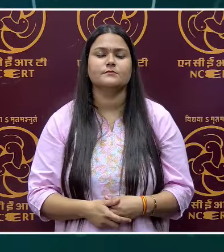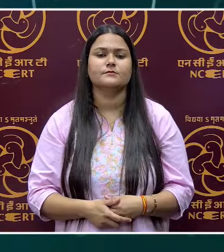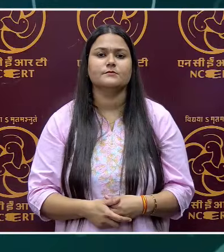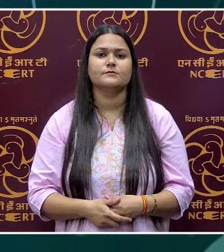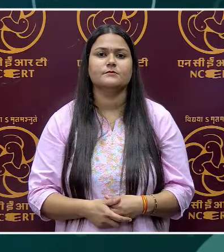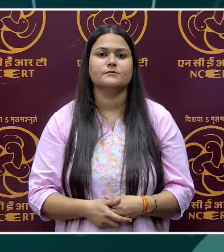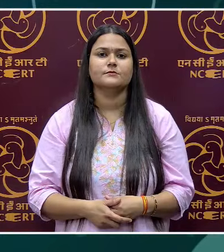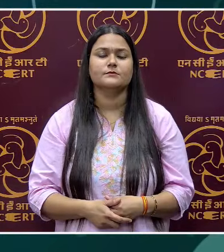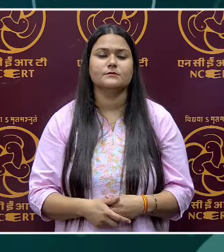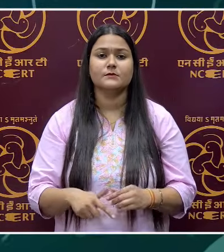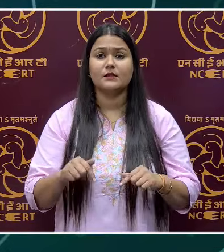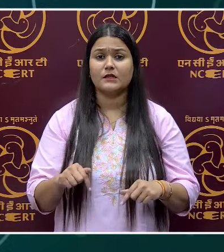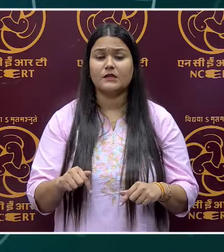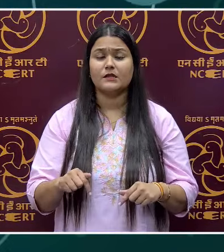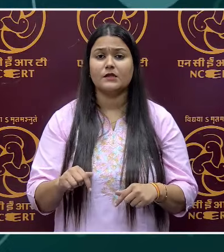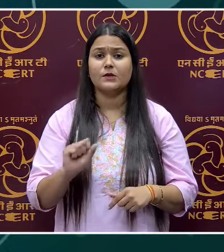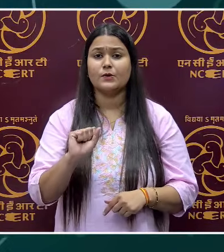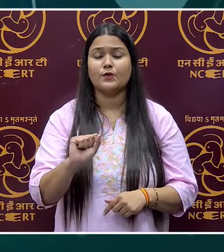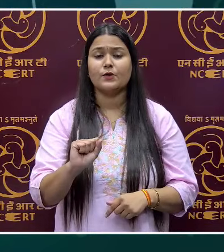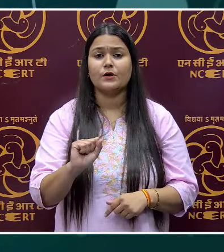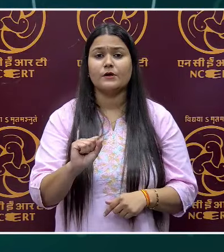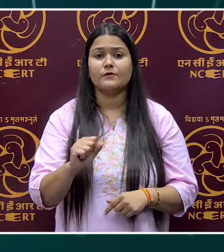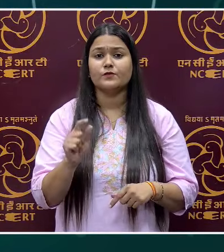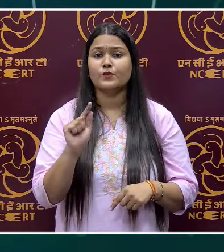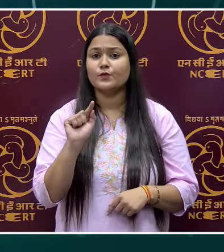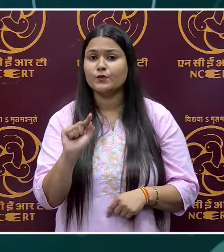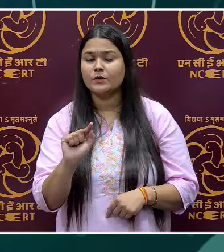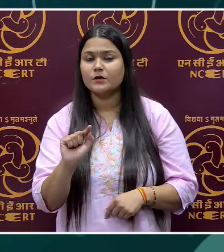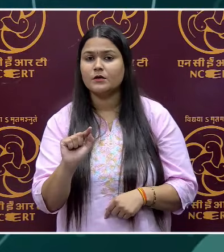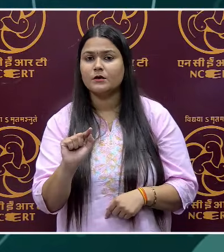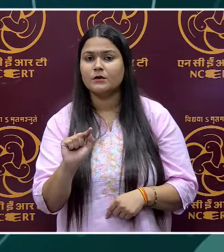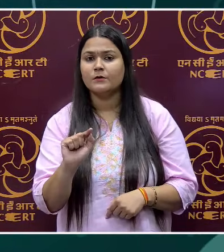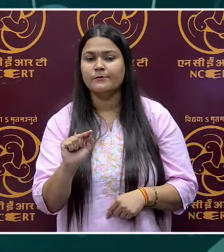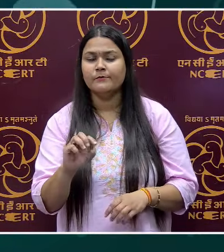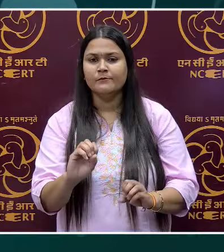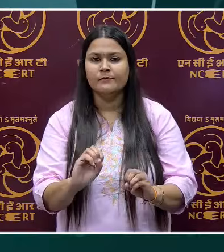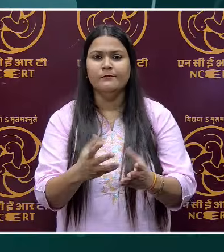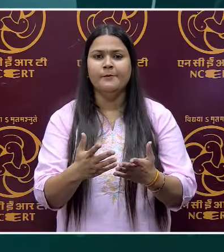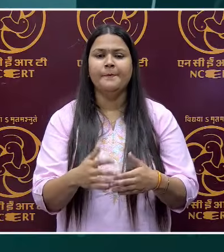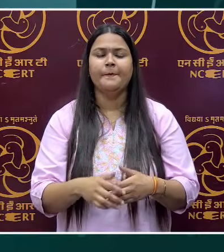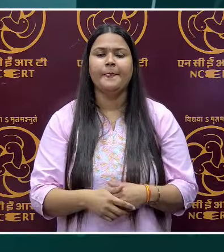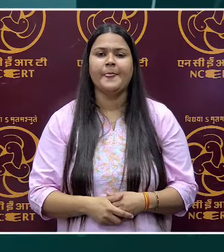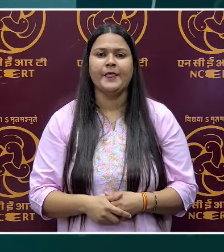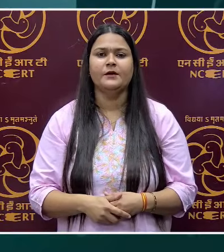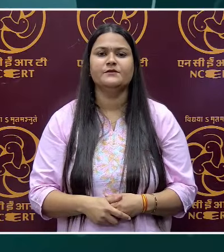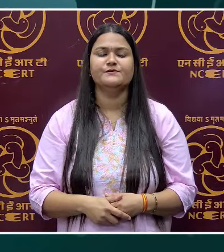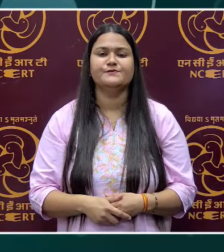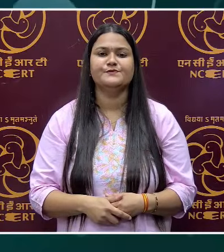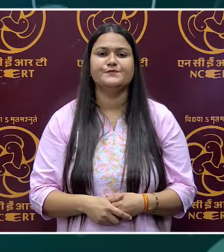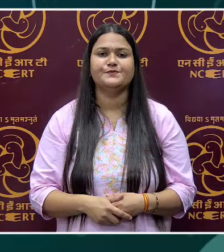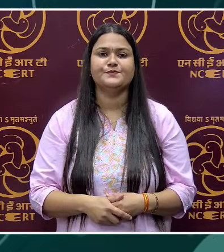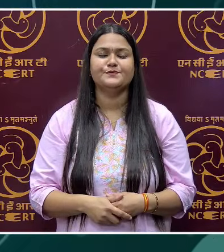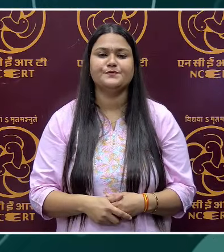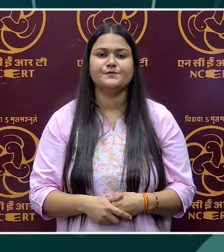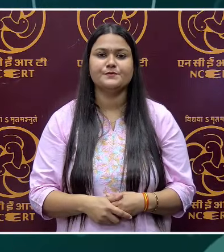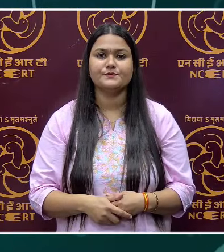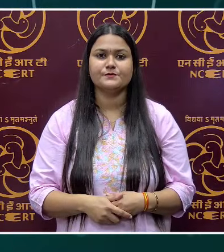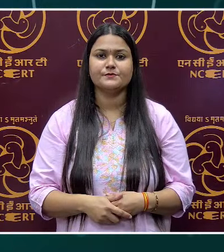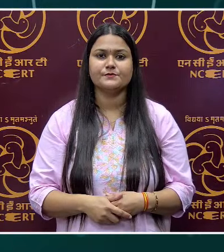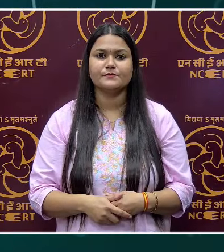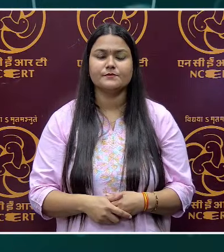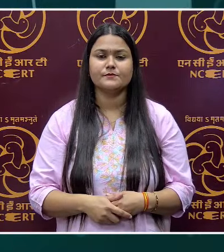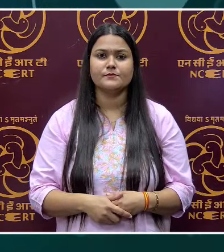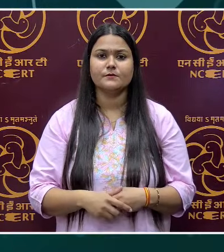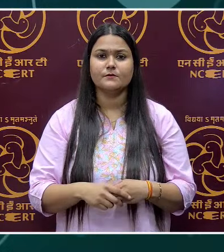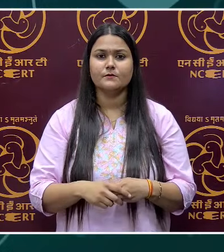Now, you have to click on this start button, then here is a menu bar